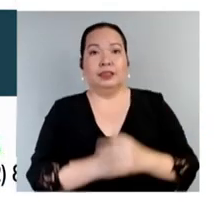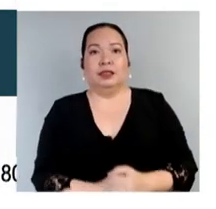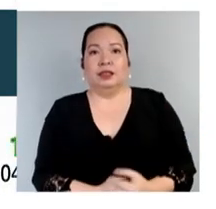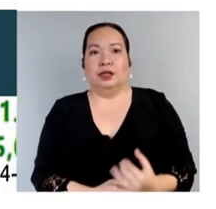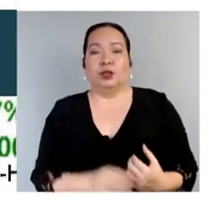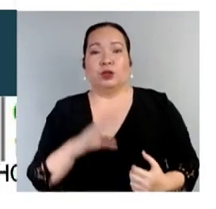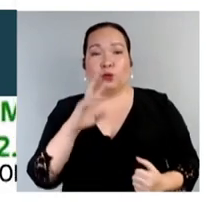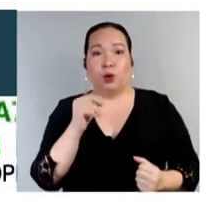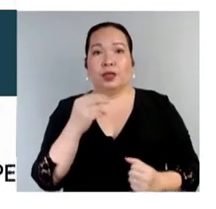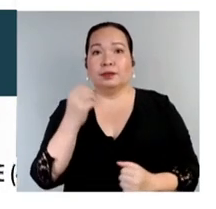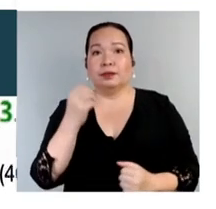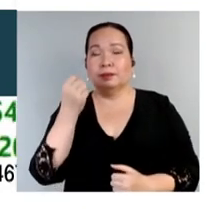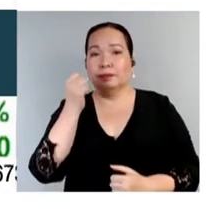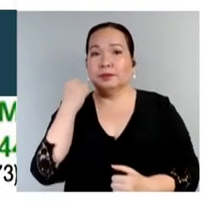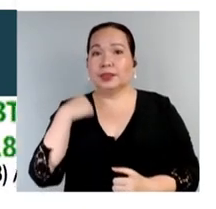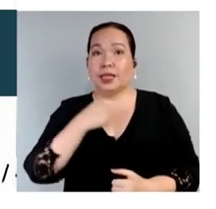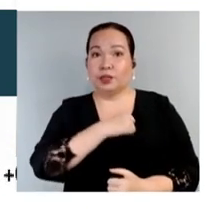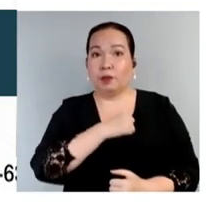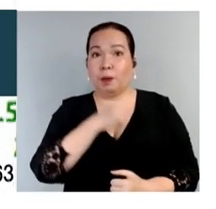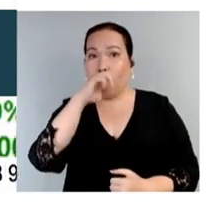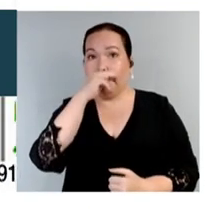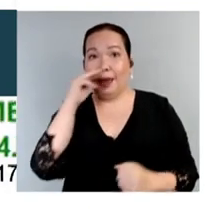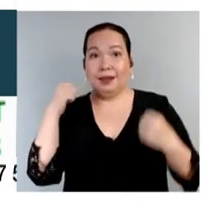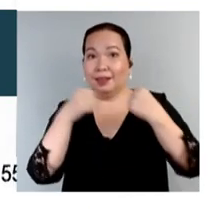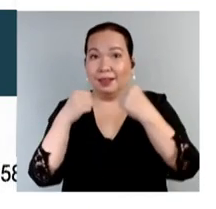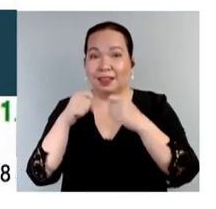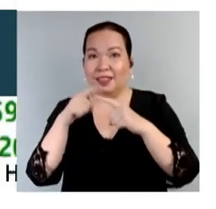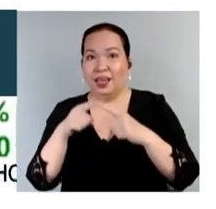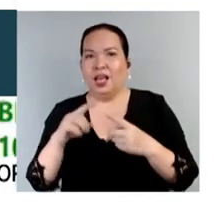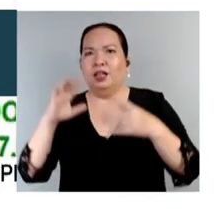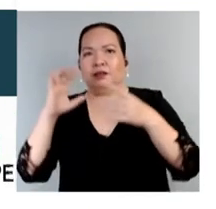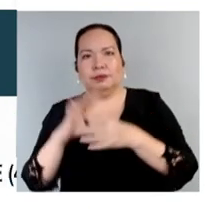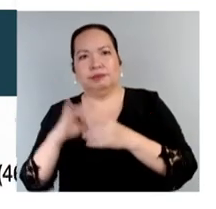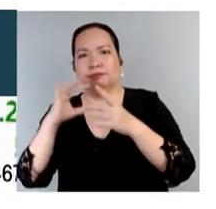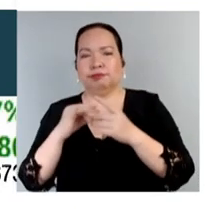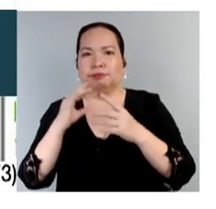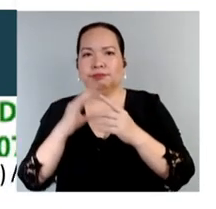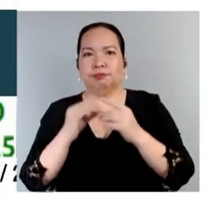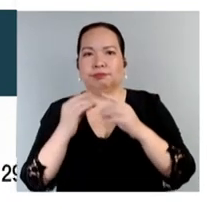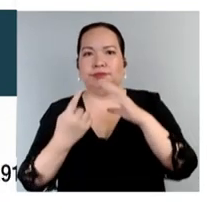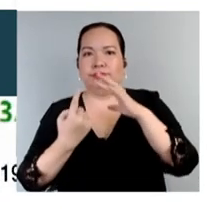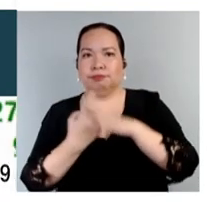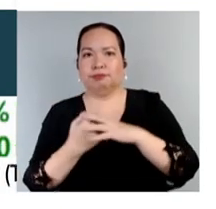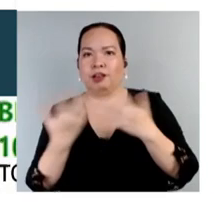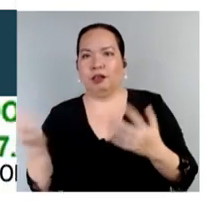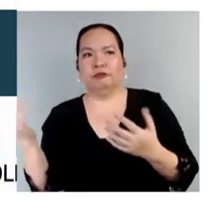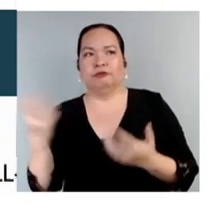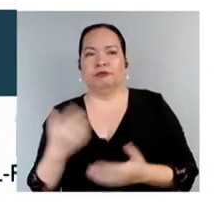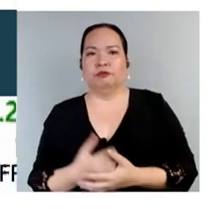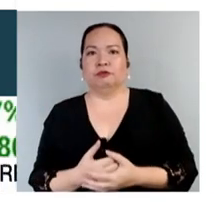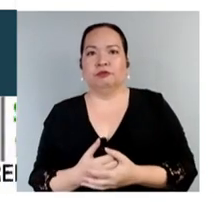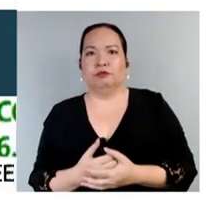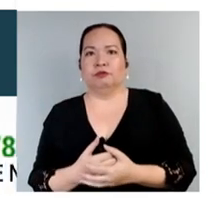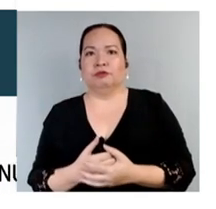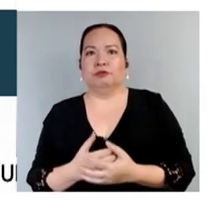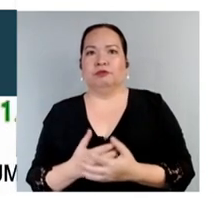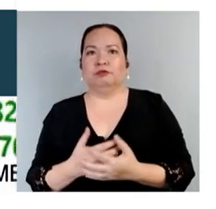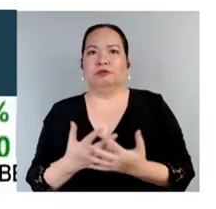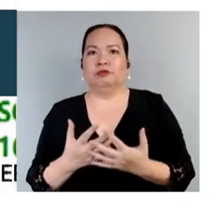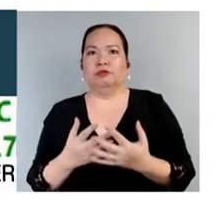Senator Manny Pacquiao, no, started his foray to the electoral